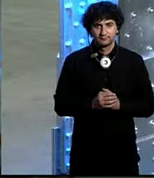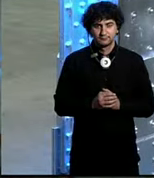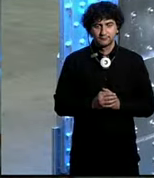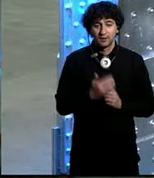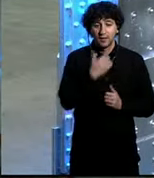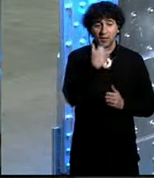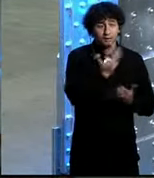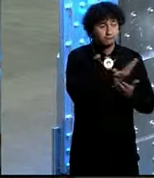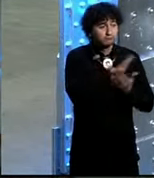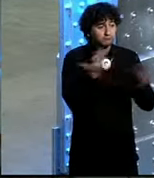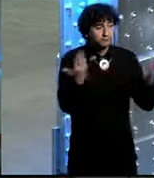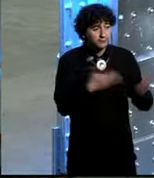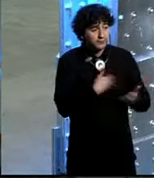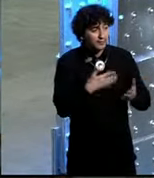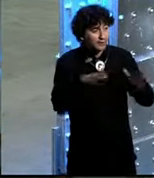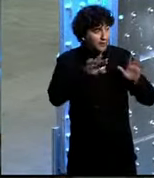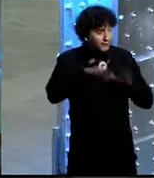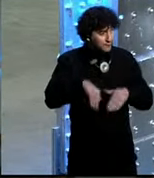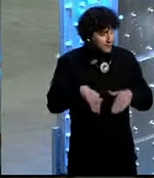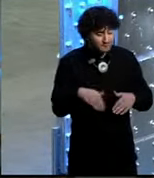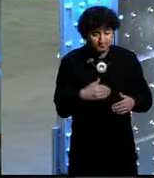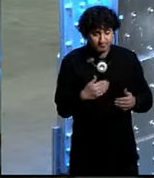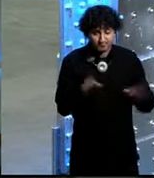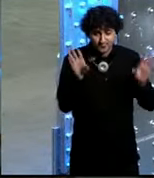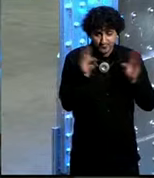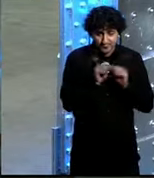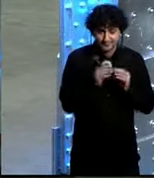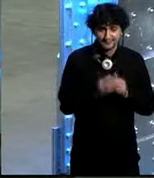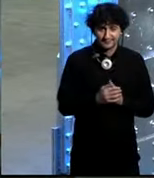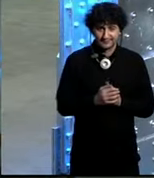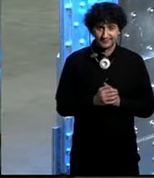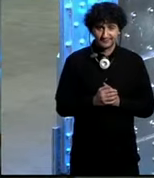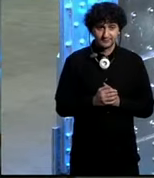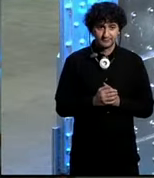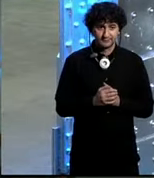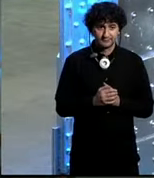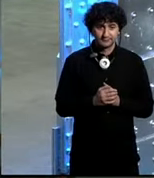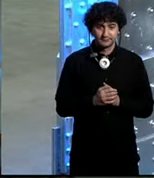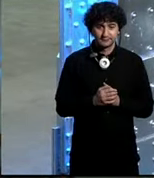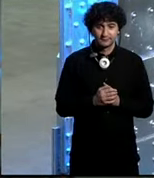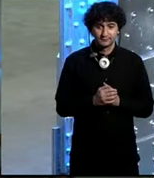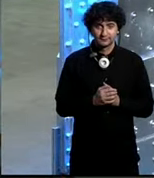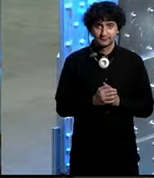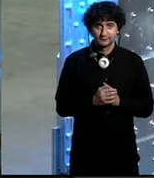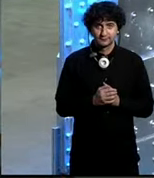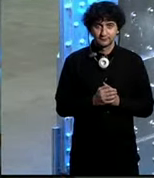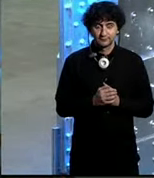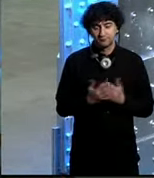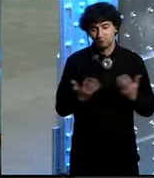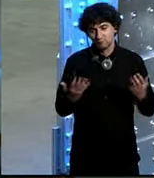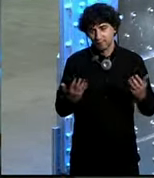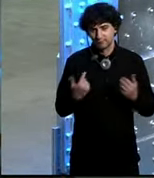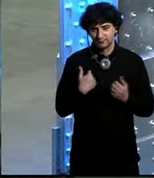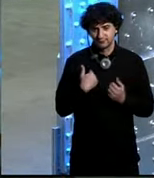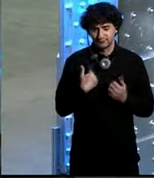Just not a conclusion to the whole. No, just that I feel I had a discussion with some people in Croatia a couple of weeks back